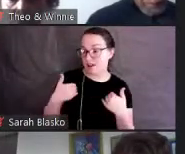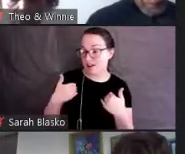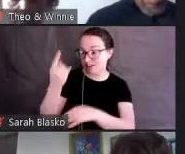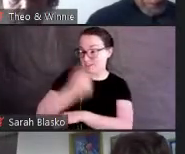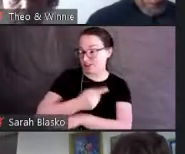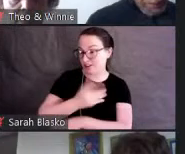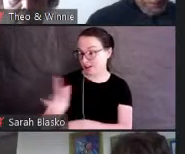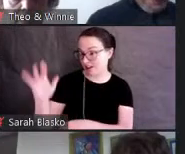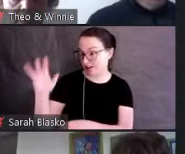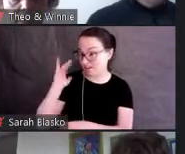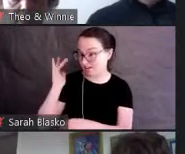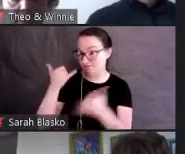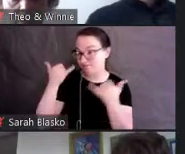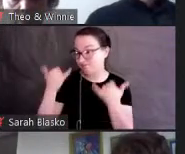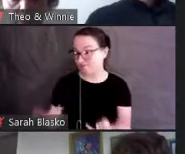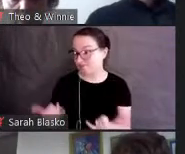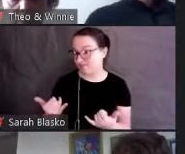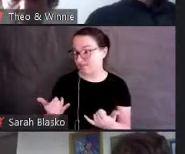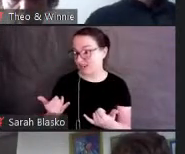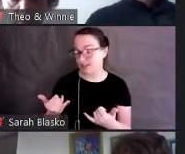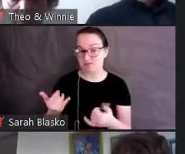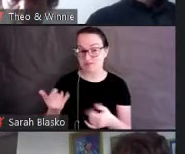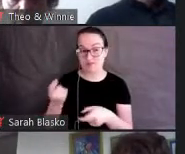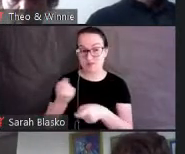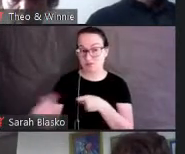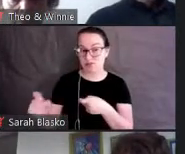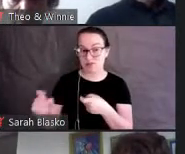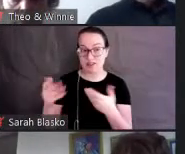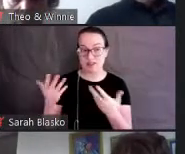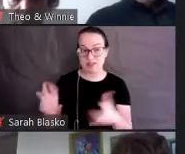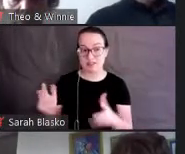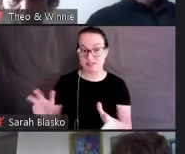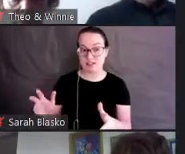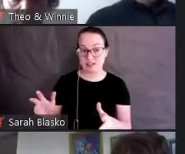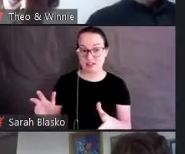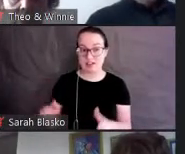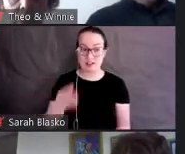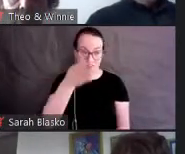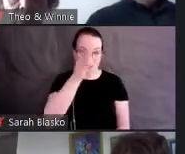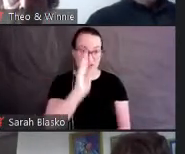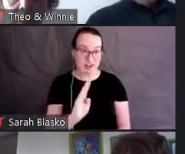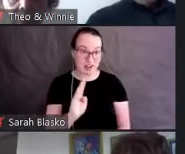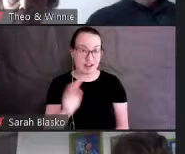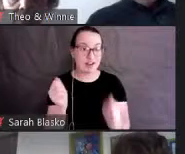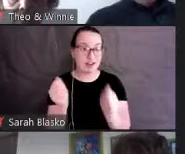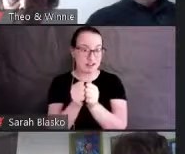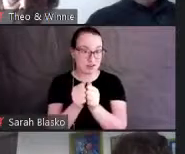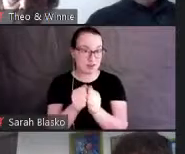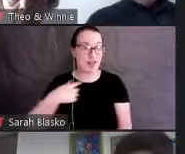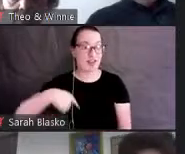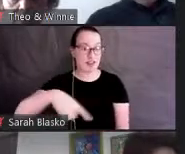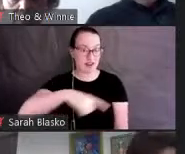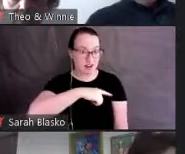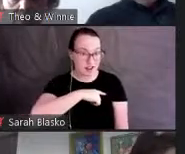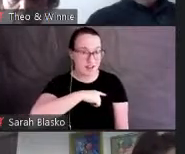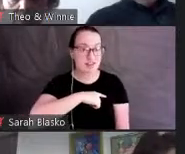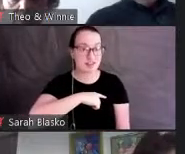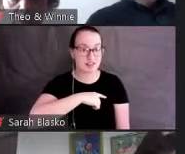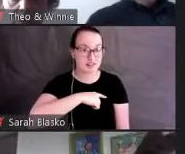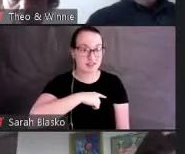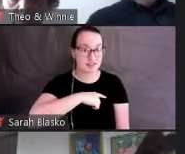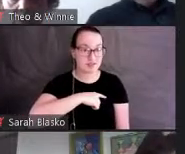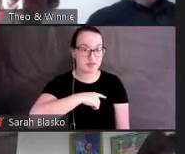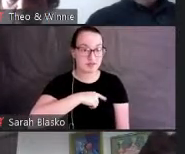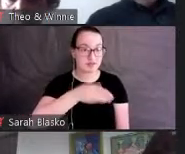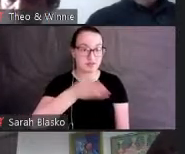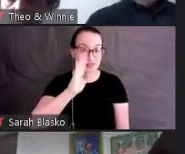going to hang on to the many people for long because God is with us. He is with us as his people. He